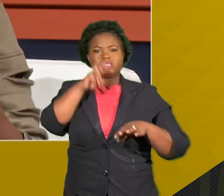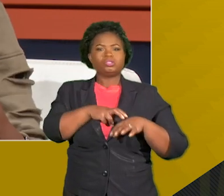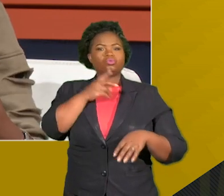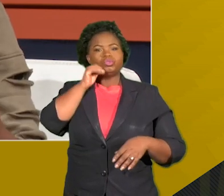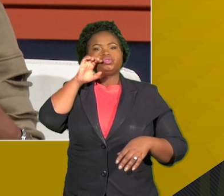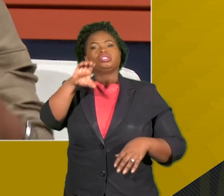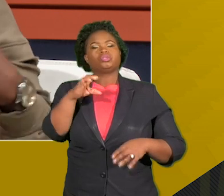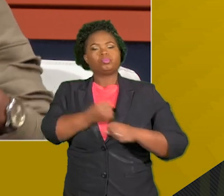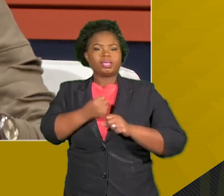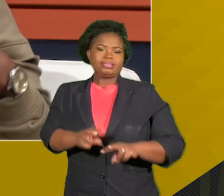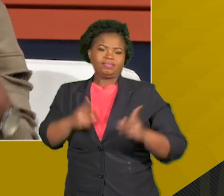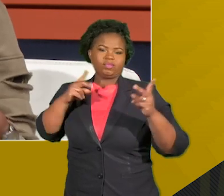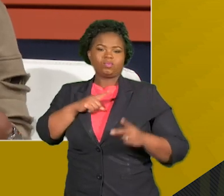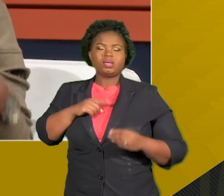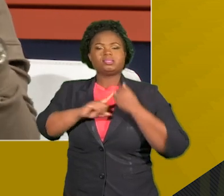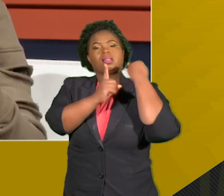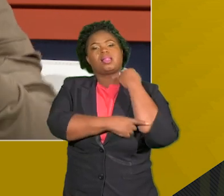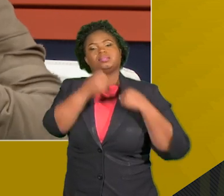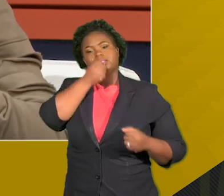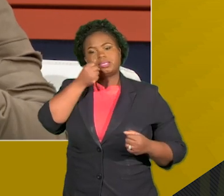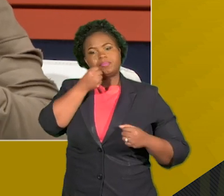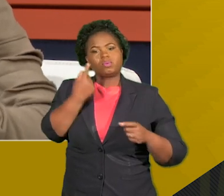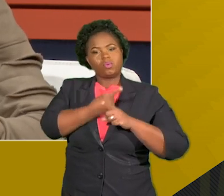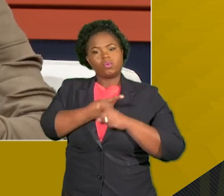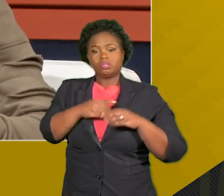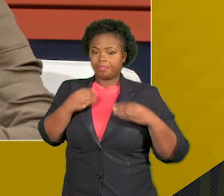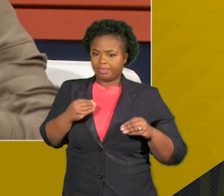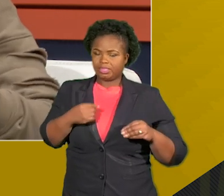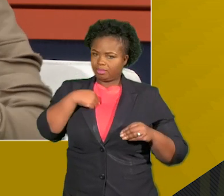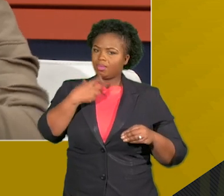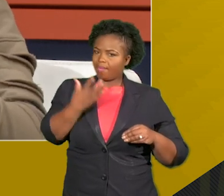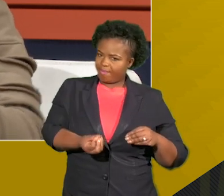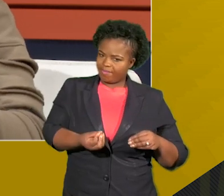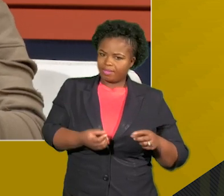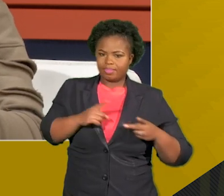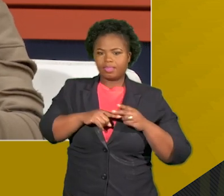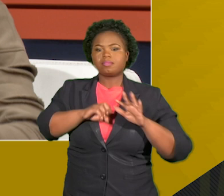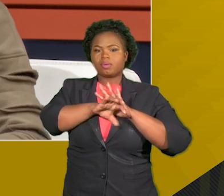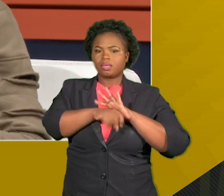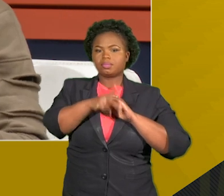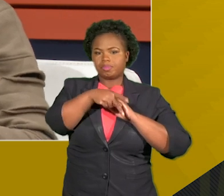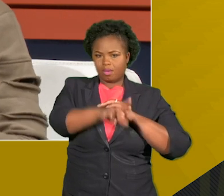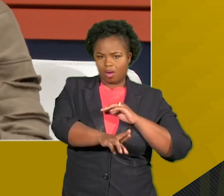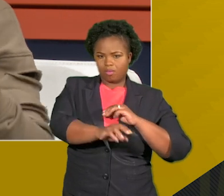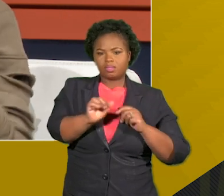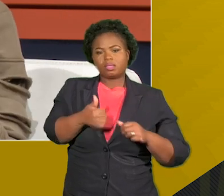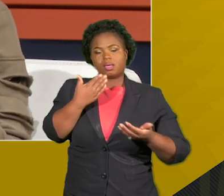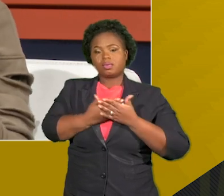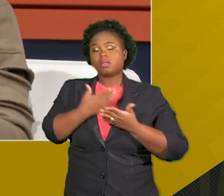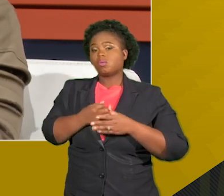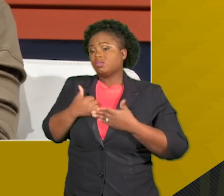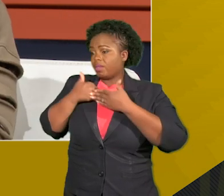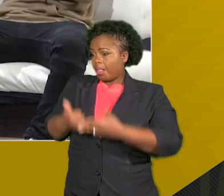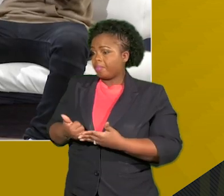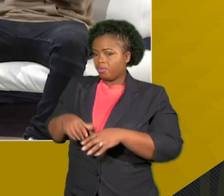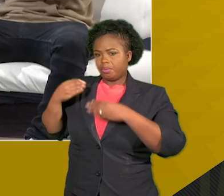rich to make a difference. Yes. So as The Last Supper, we believe, I'm also running a business on the side called Kaba Lifestyle. Yeah. So I do marketing and PR for people. Yeah. So I can tell you, if I'm going to help